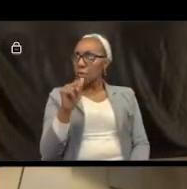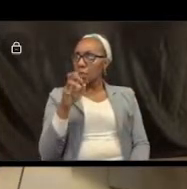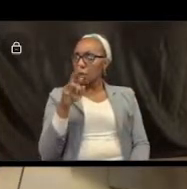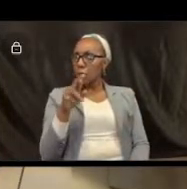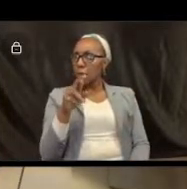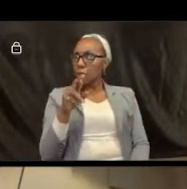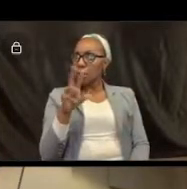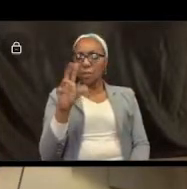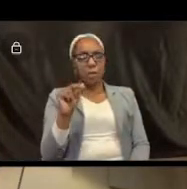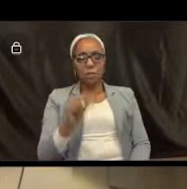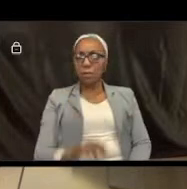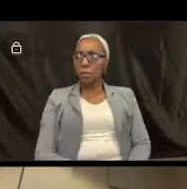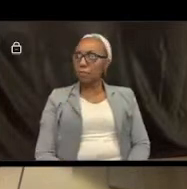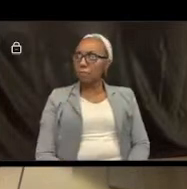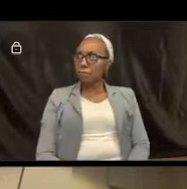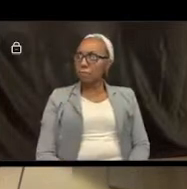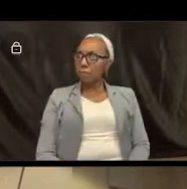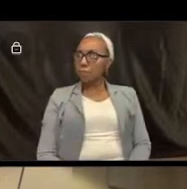No.